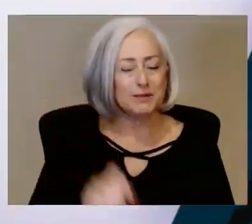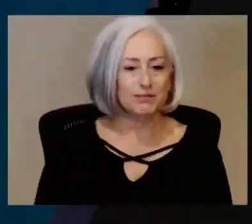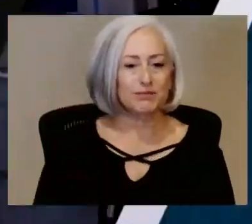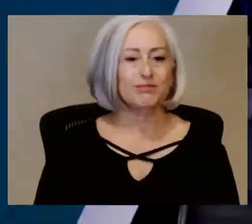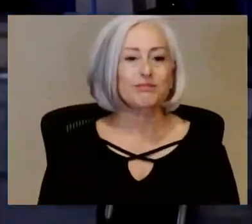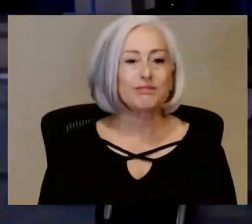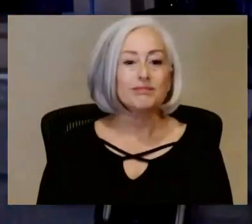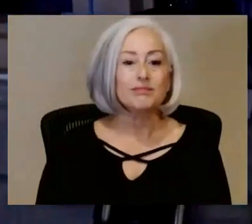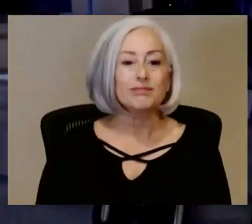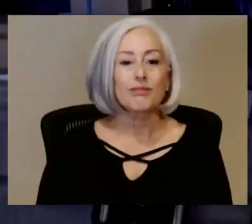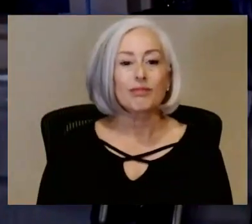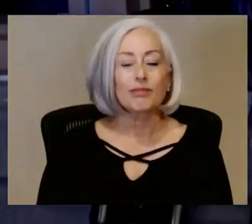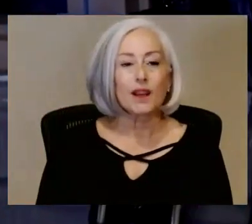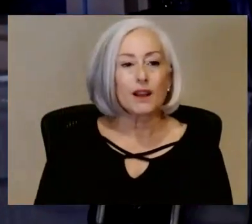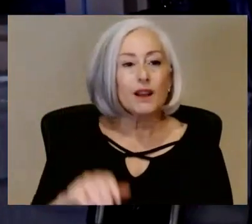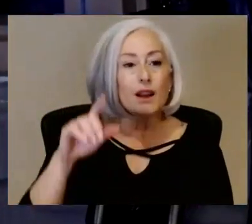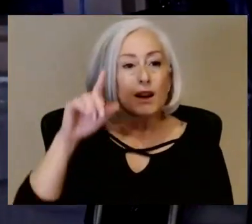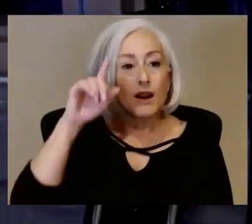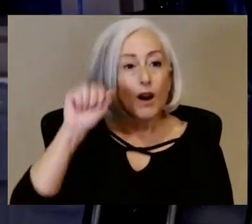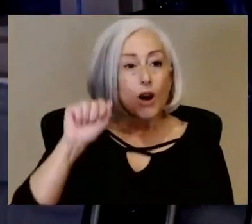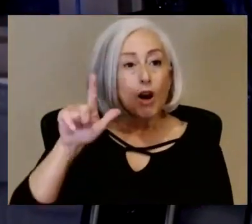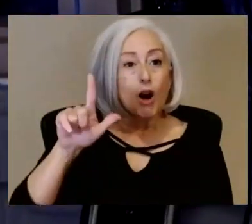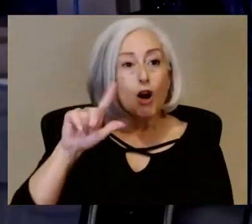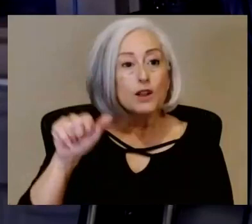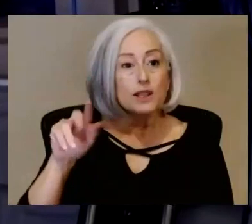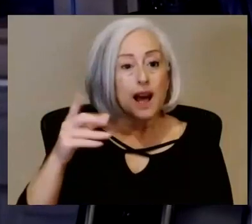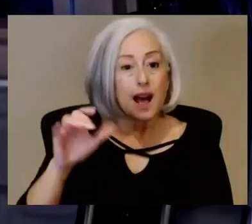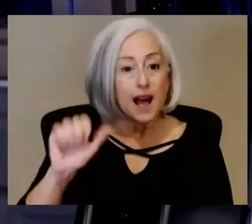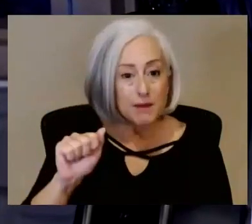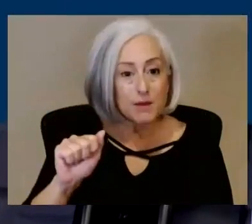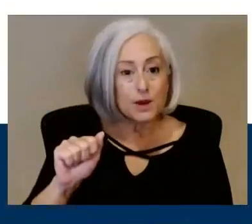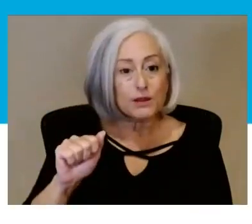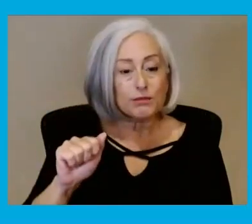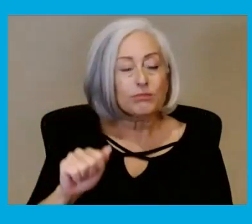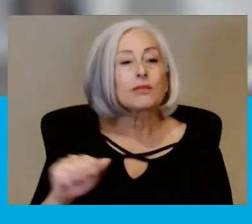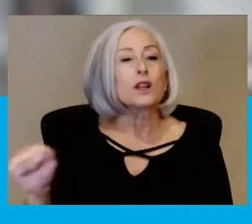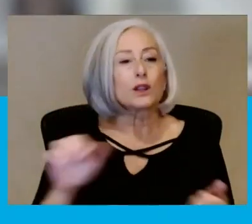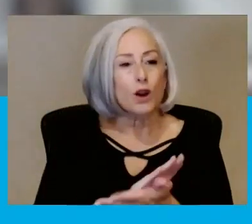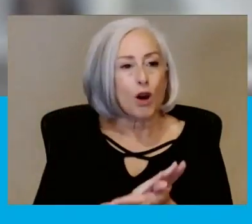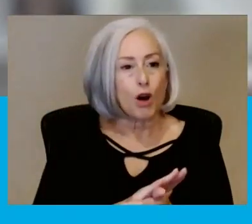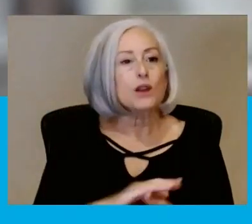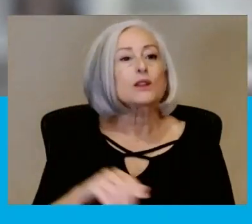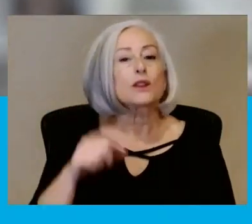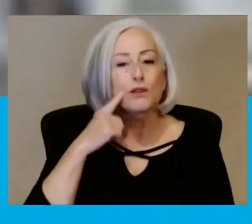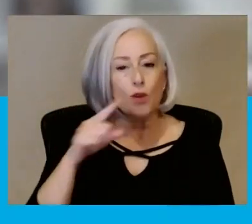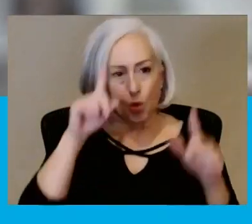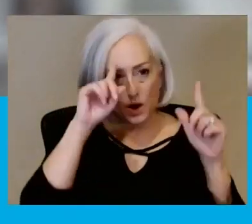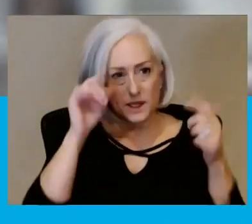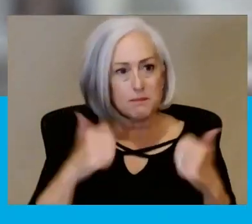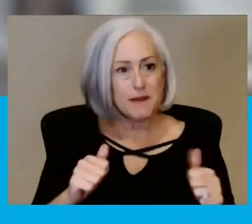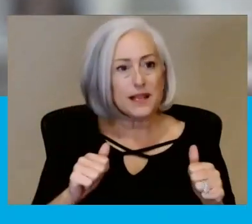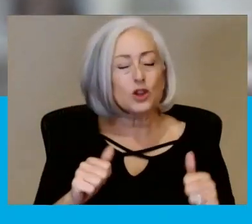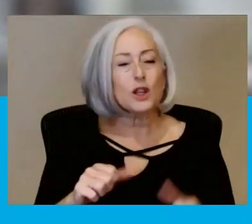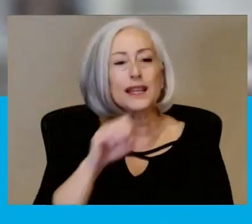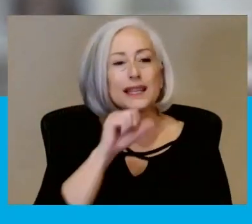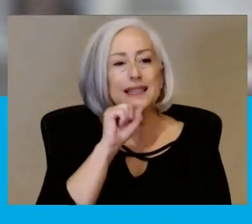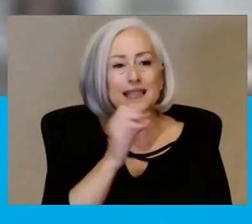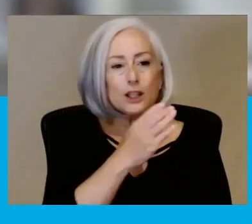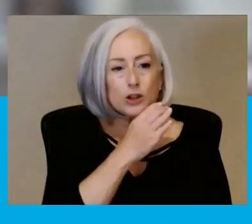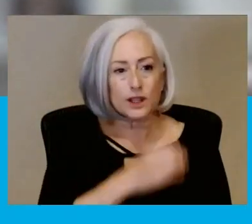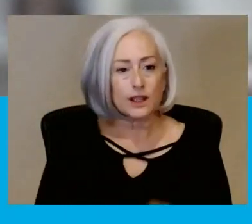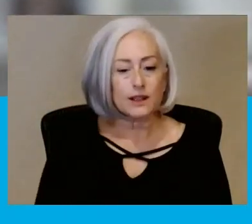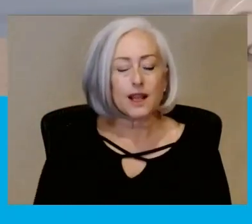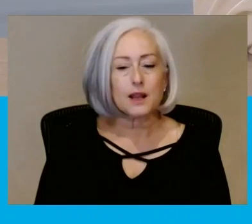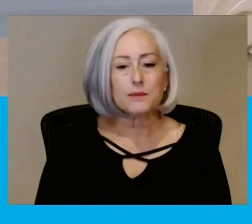Alzheimer's disease is a leading cause of dementia in seniors. I'm Jill Chadwick. On the next Open Mics, the impact COVID has had on